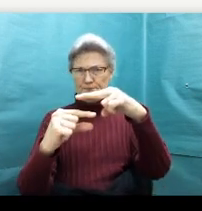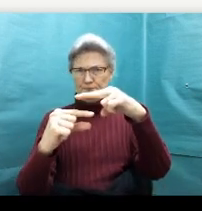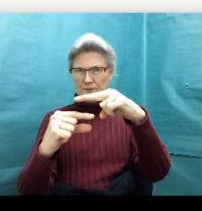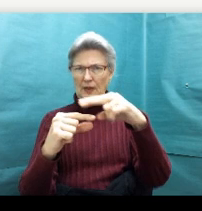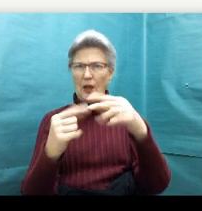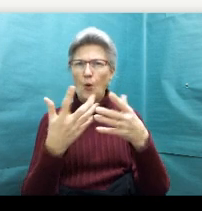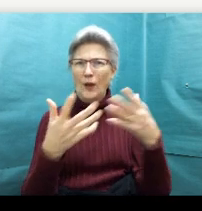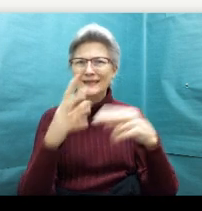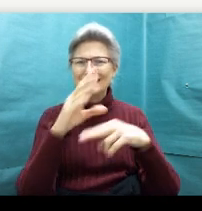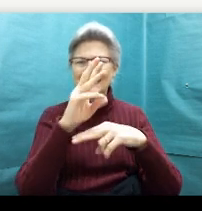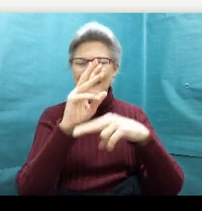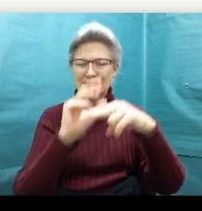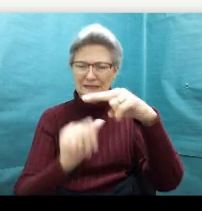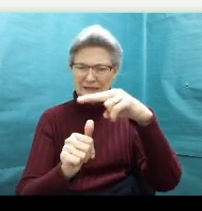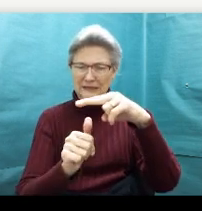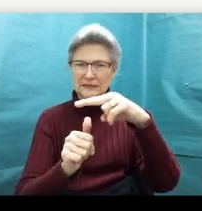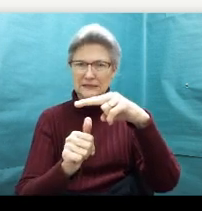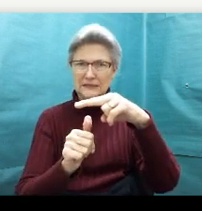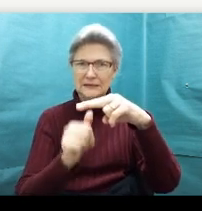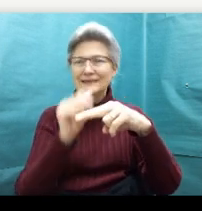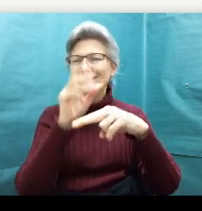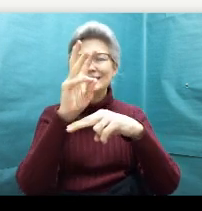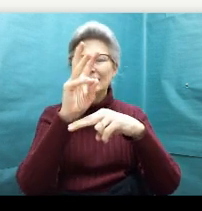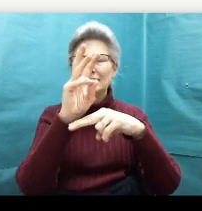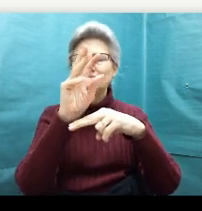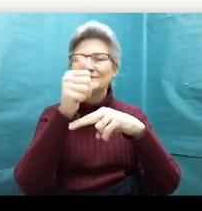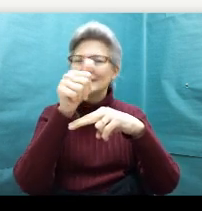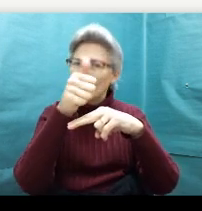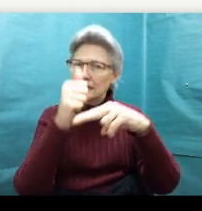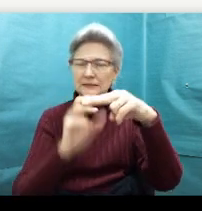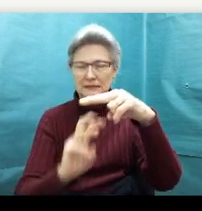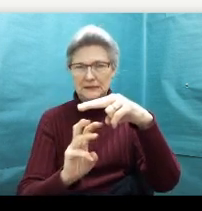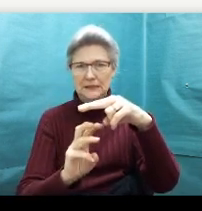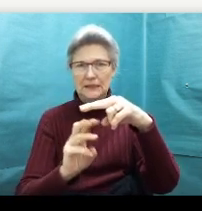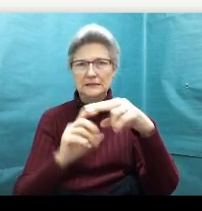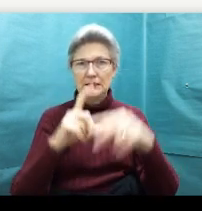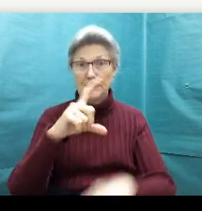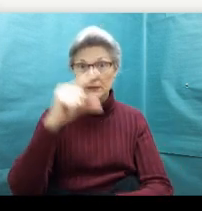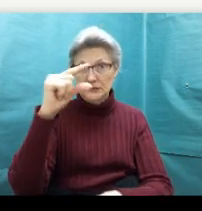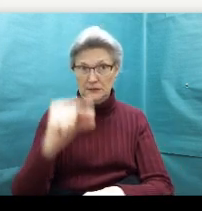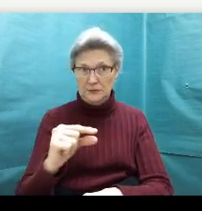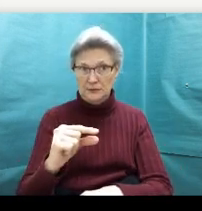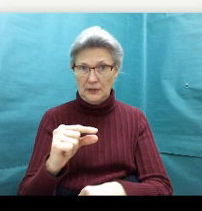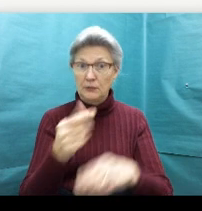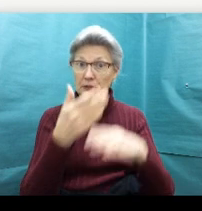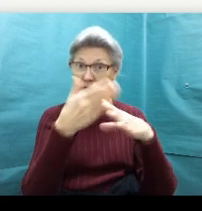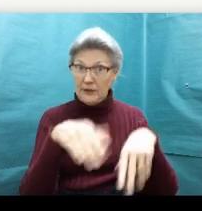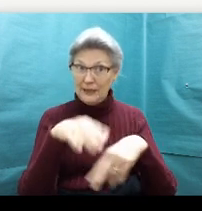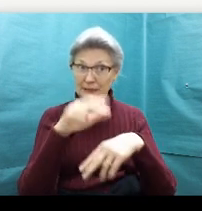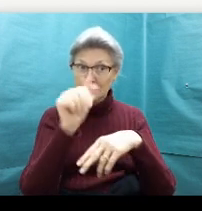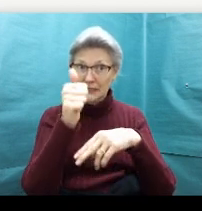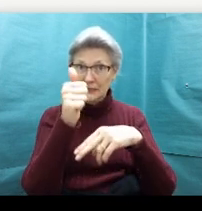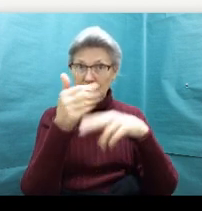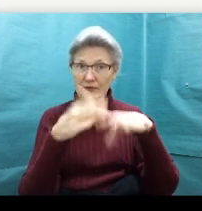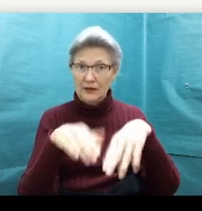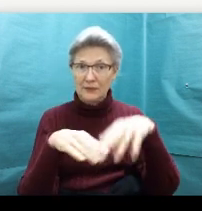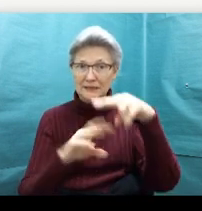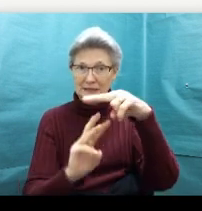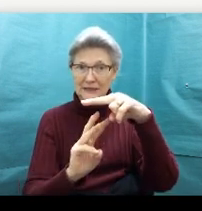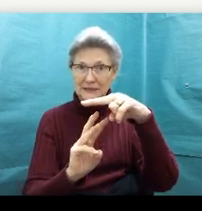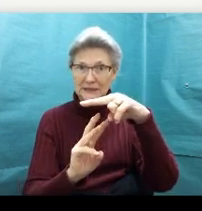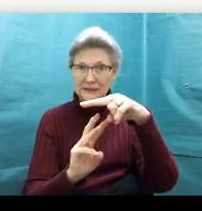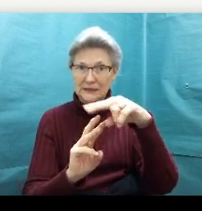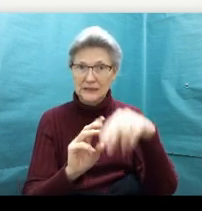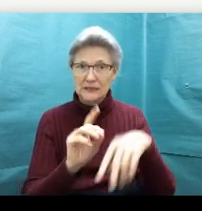is 10/6 as a mixed number. I'm going to divide just as I did before. So 10 divided by